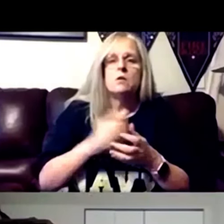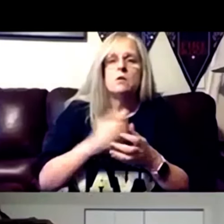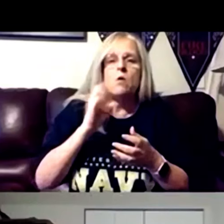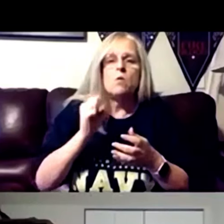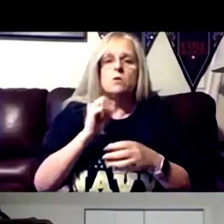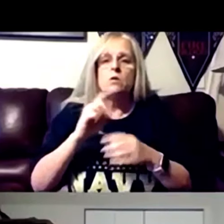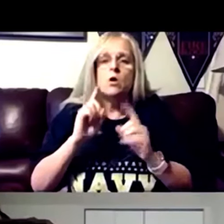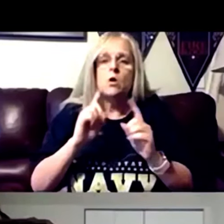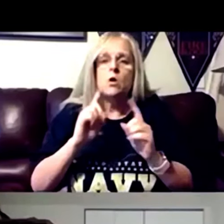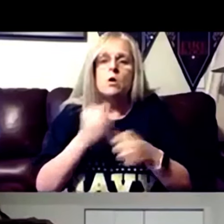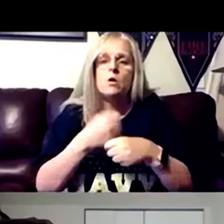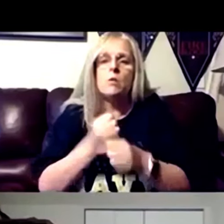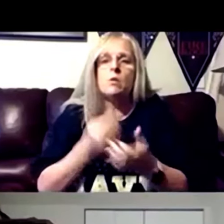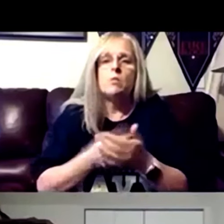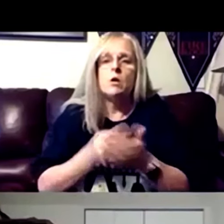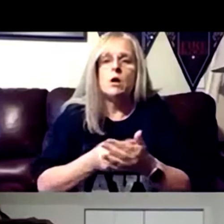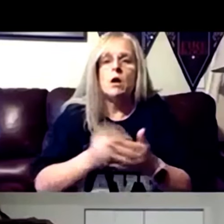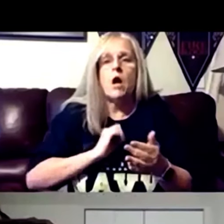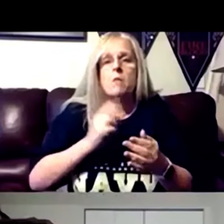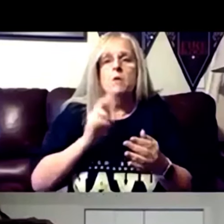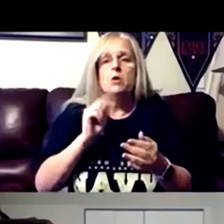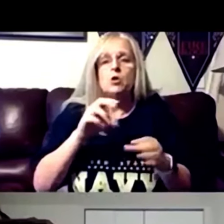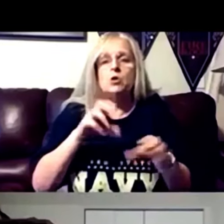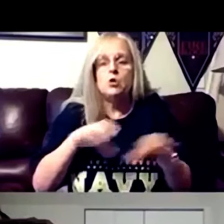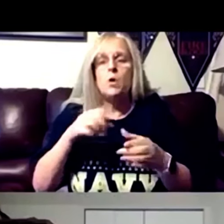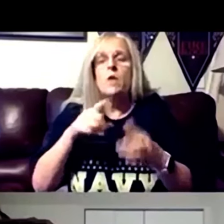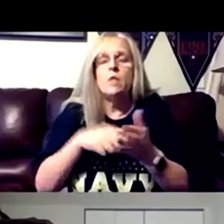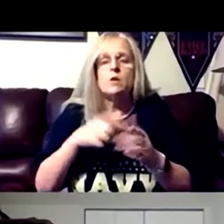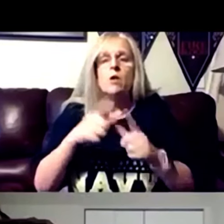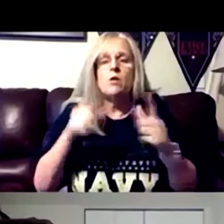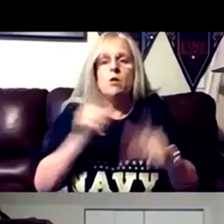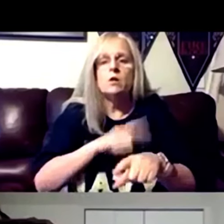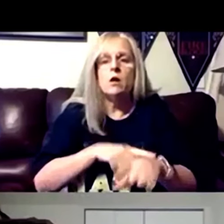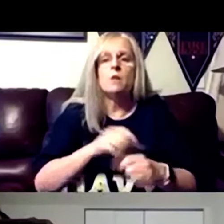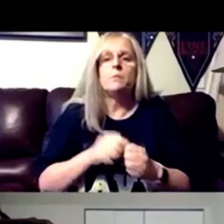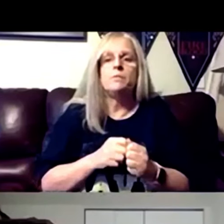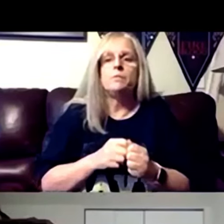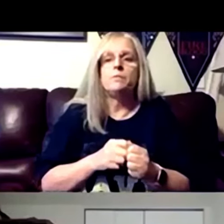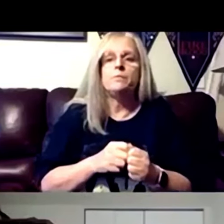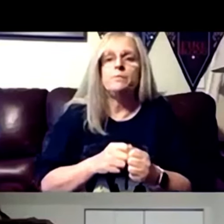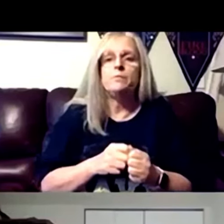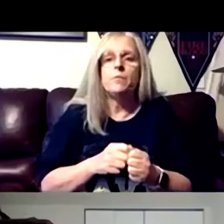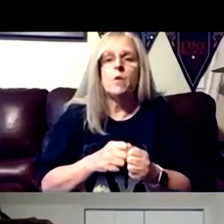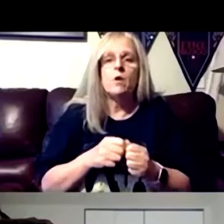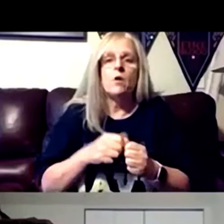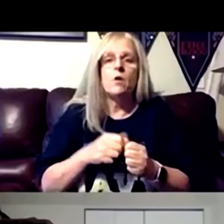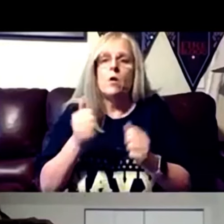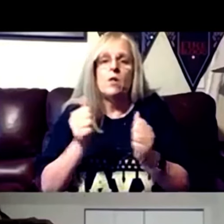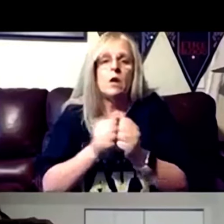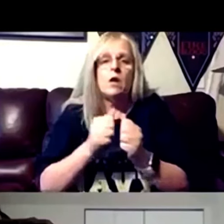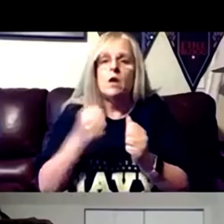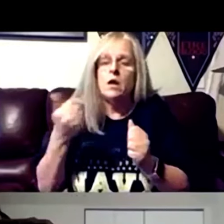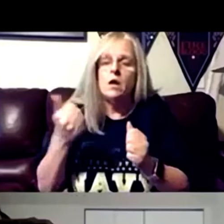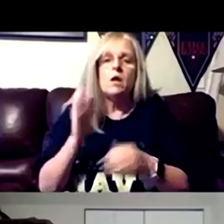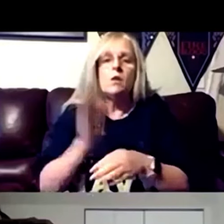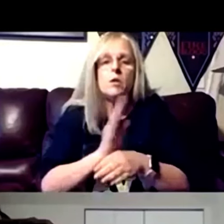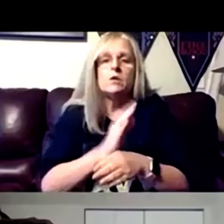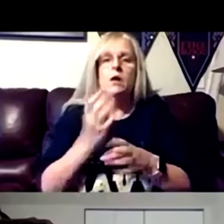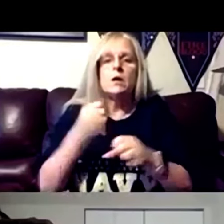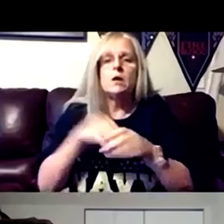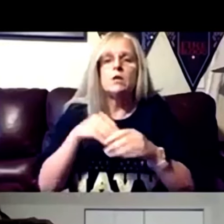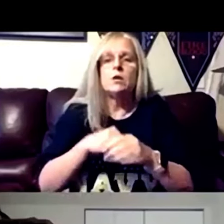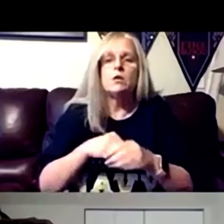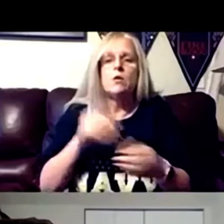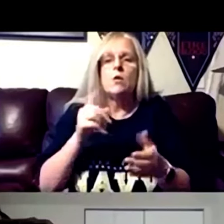money, because I've been doing this a very, very long time. I can come online, I can make money pretty much with any business I get into. But what was